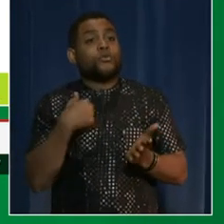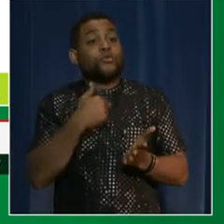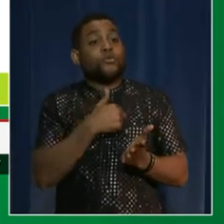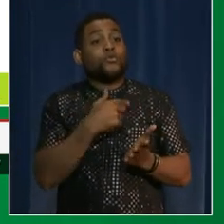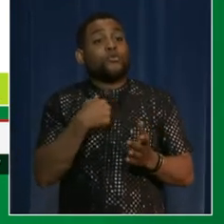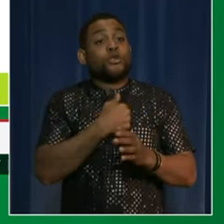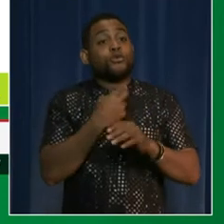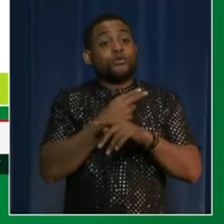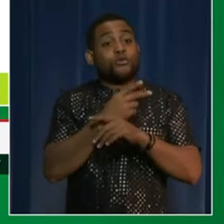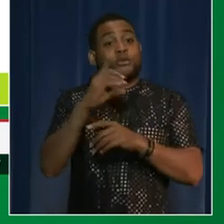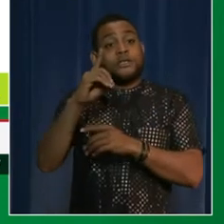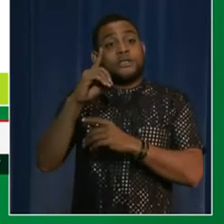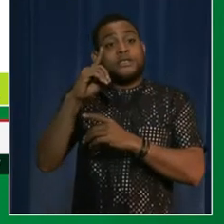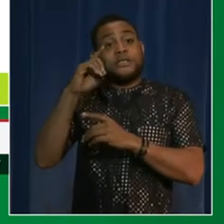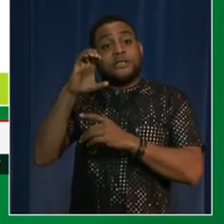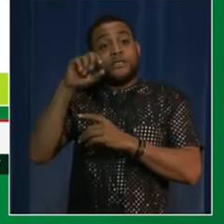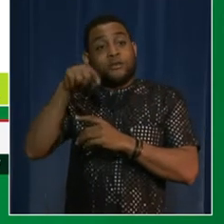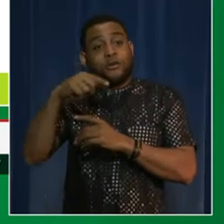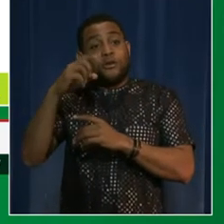at